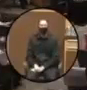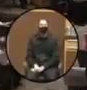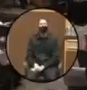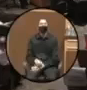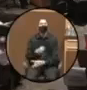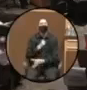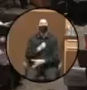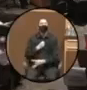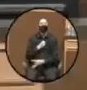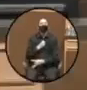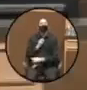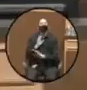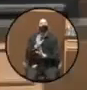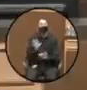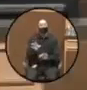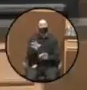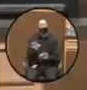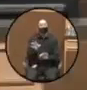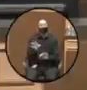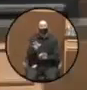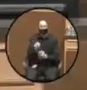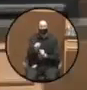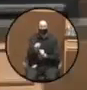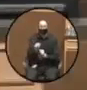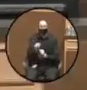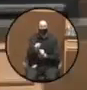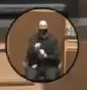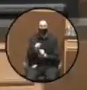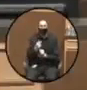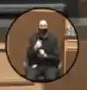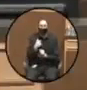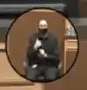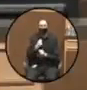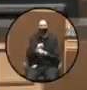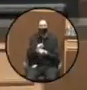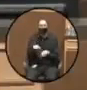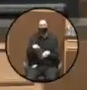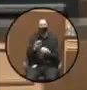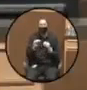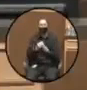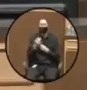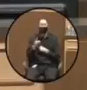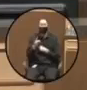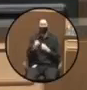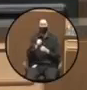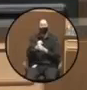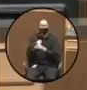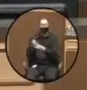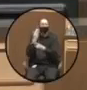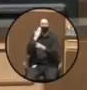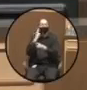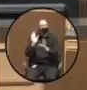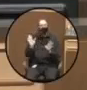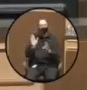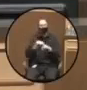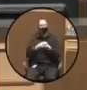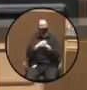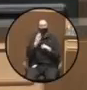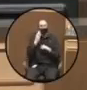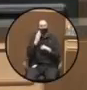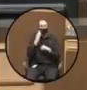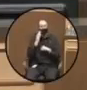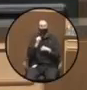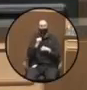I'm sorry, folks. I've been in office for 18 years. No more outbursts. Yeah, I know.